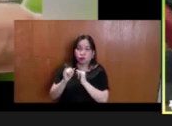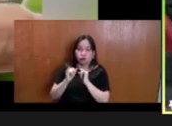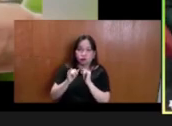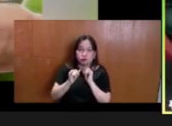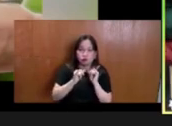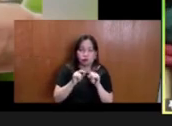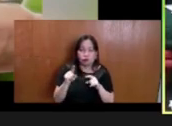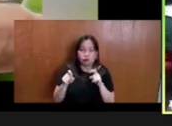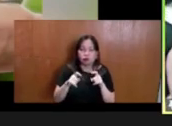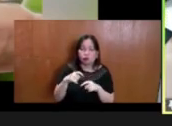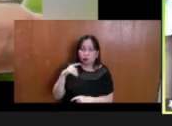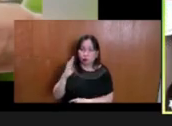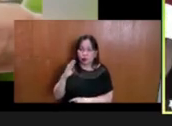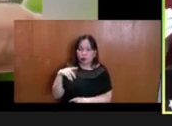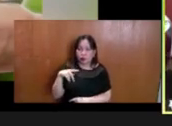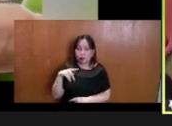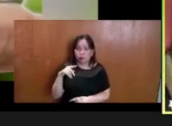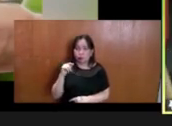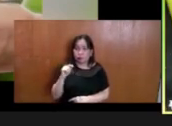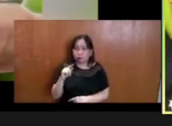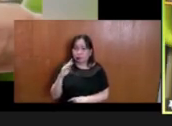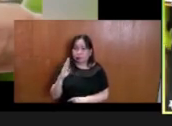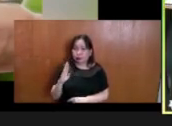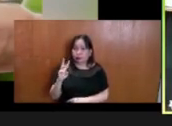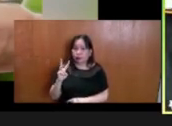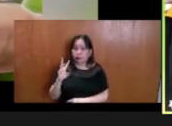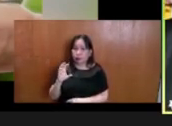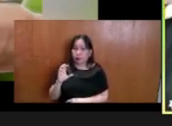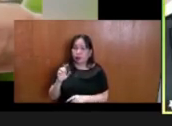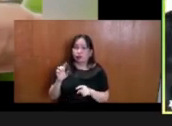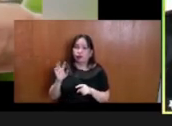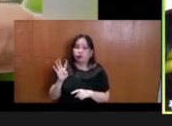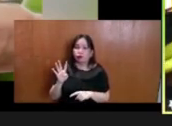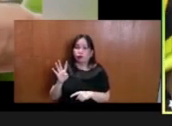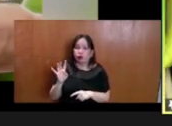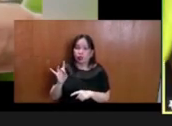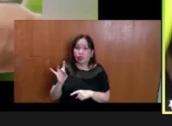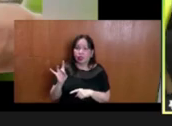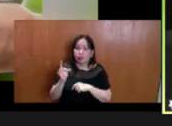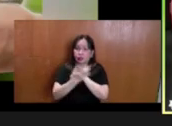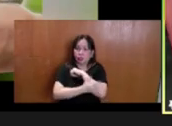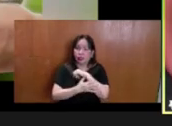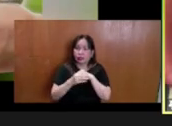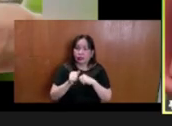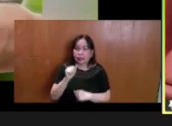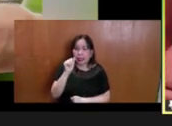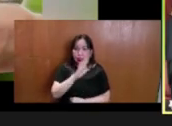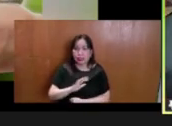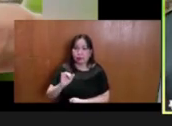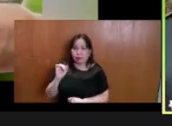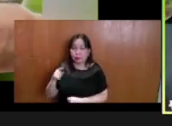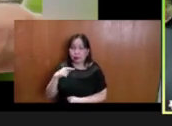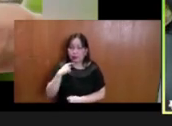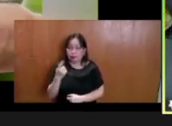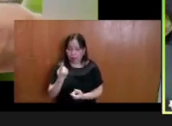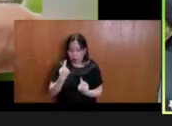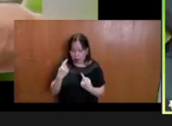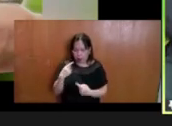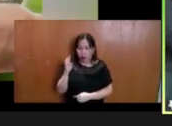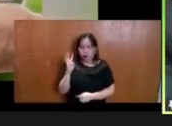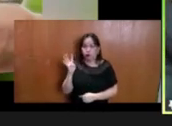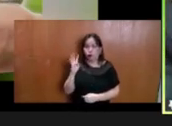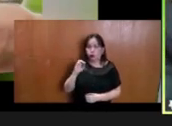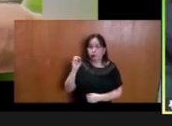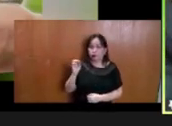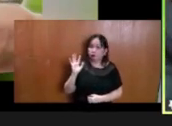by PwC in 48 countries across the Asia Pacific. And this is what they said. 40% of their